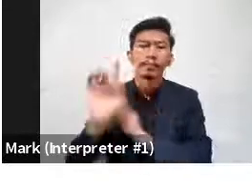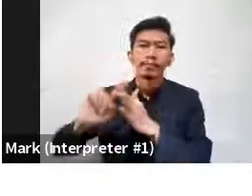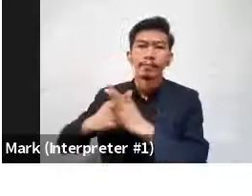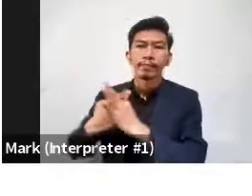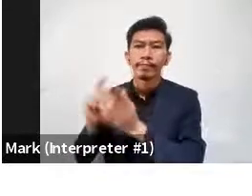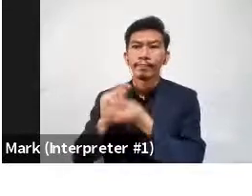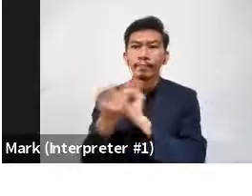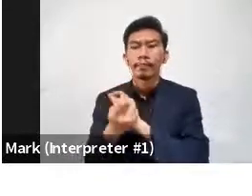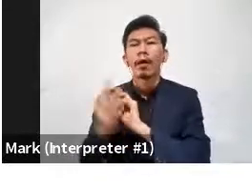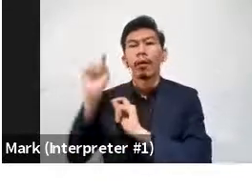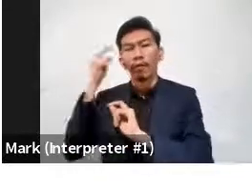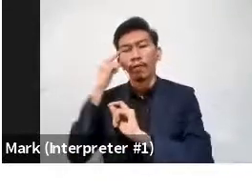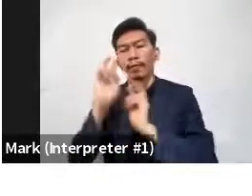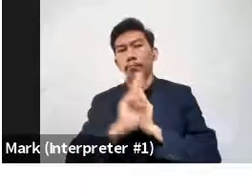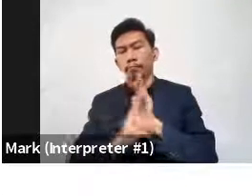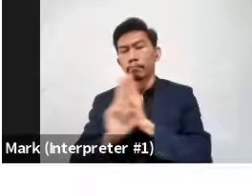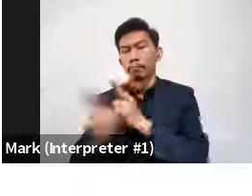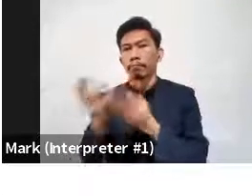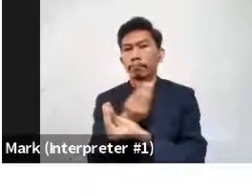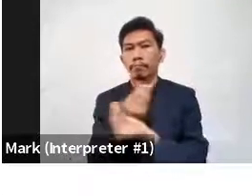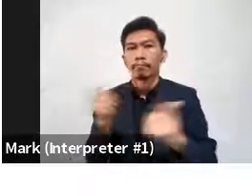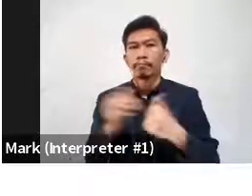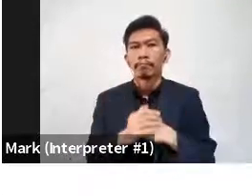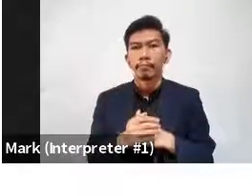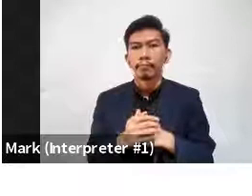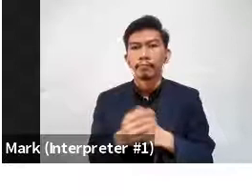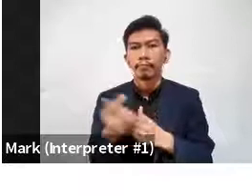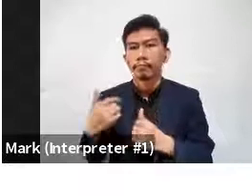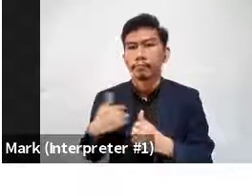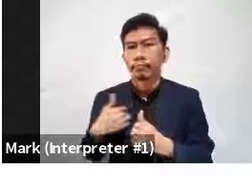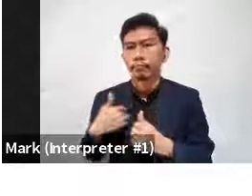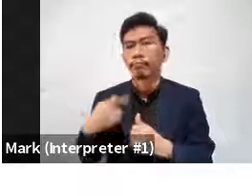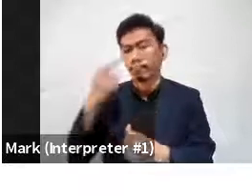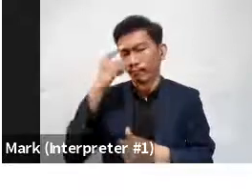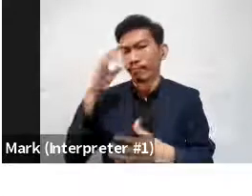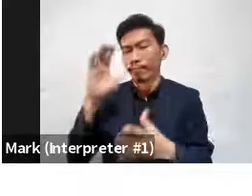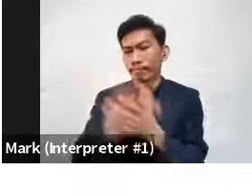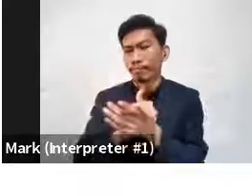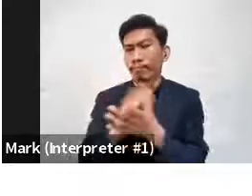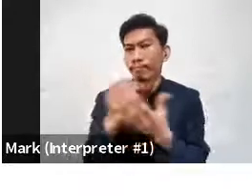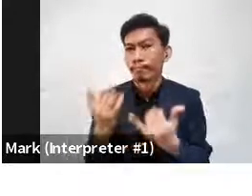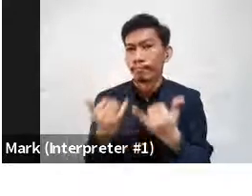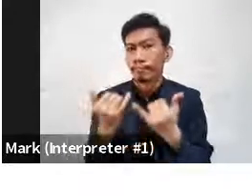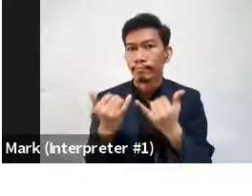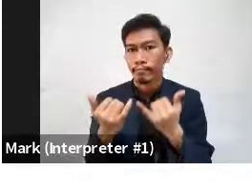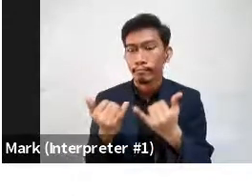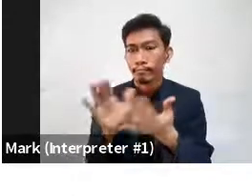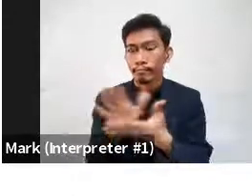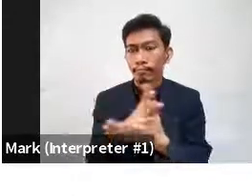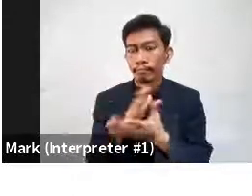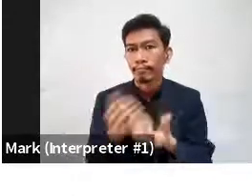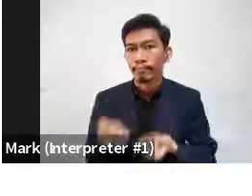responsive governance. I speak of our core belief, and today I'd like to share